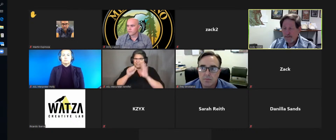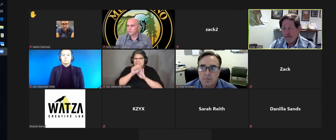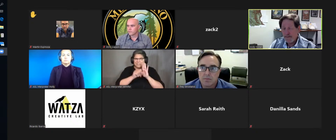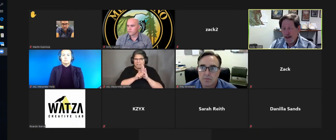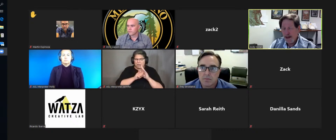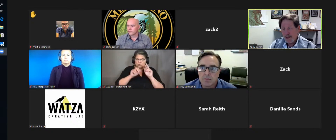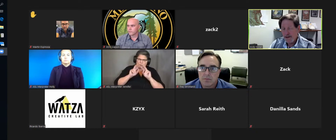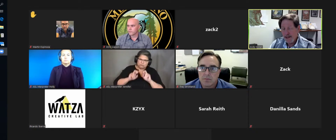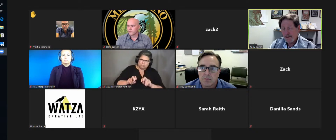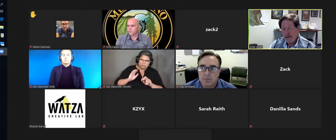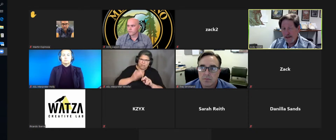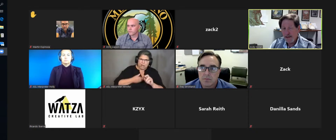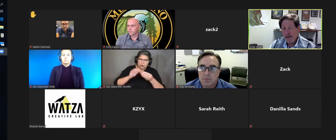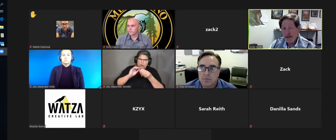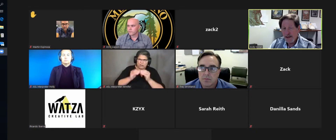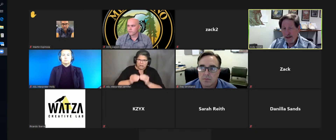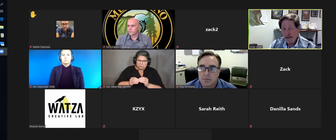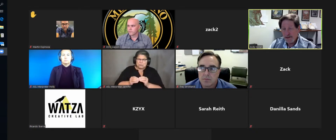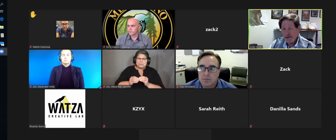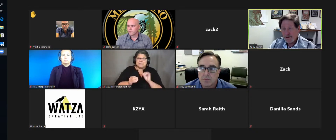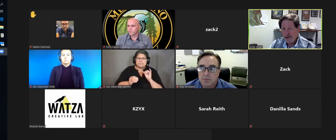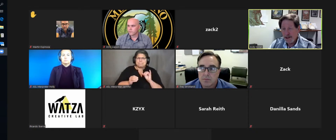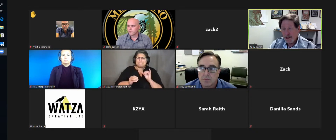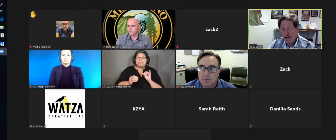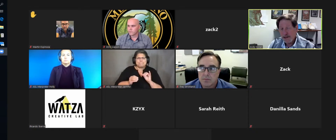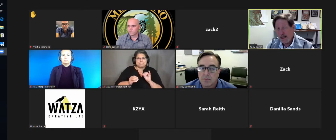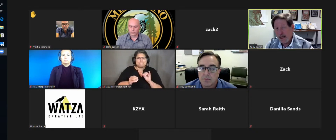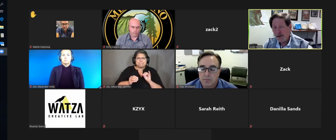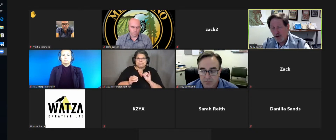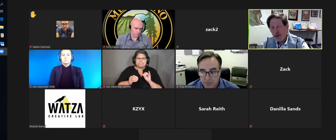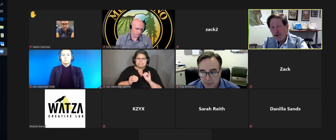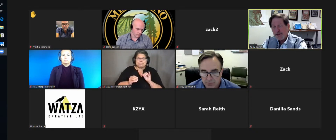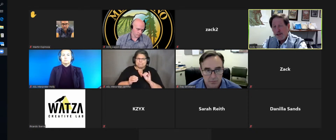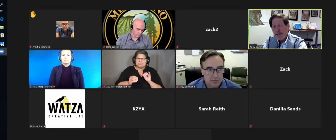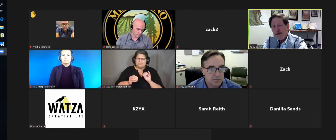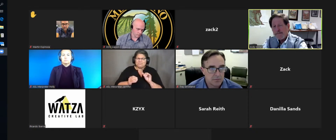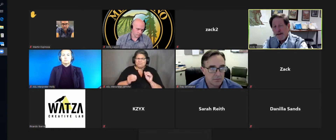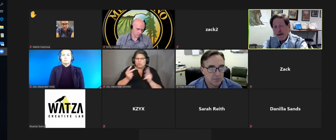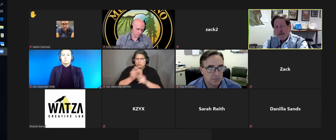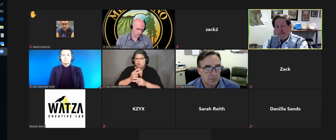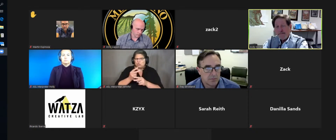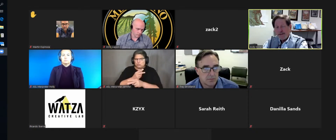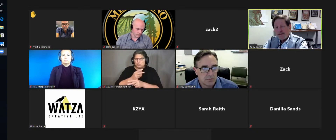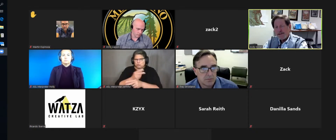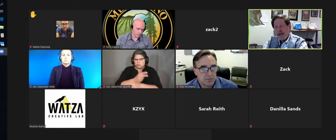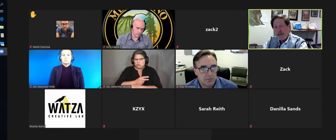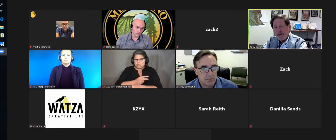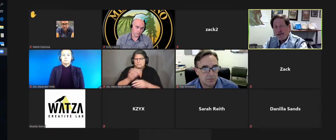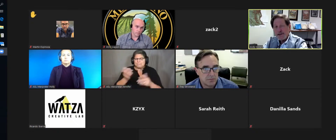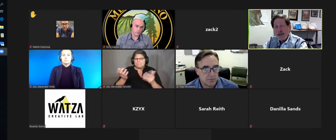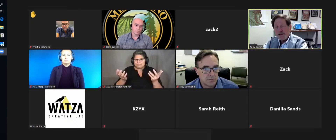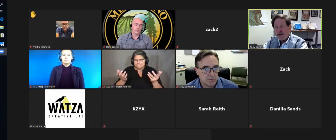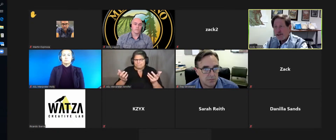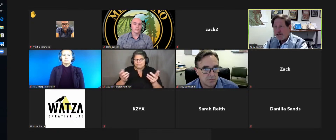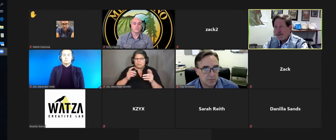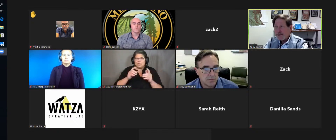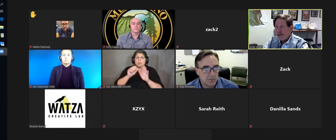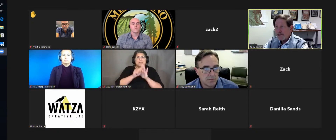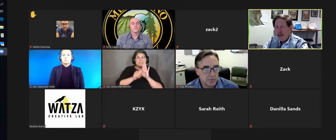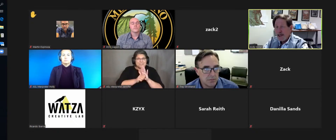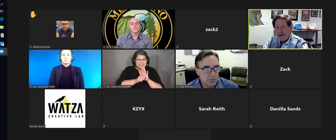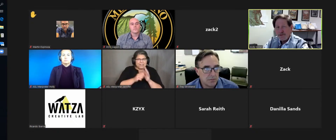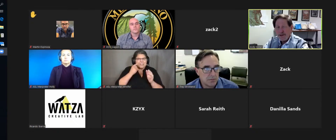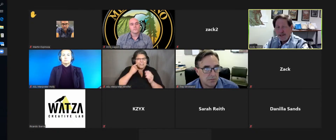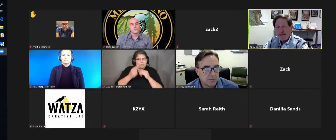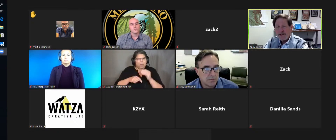that our data is getting worse. But the state looks at other things